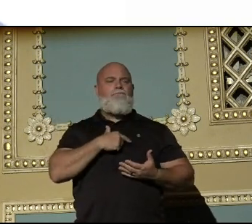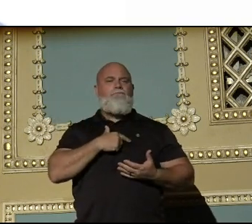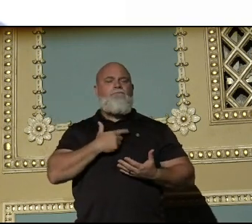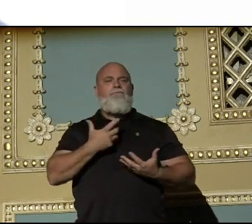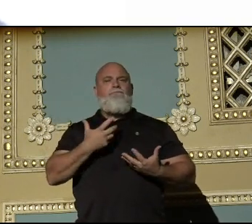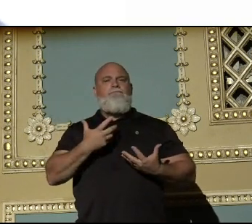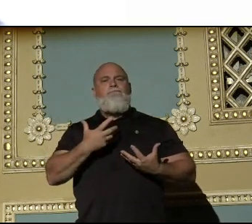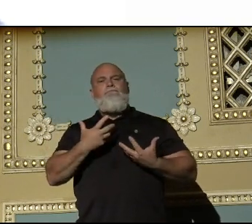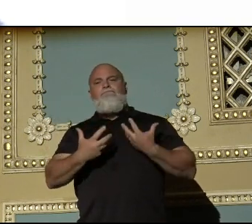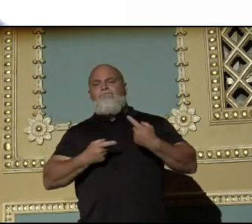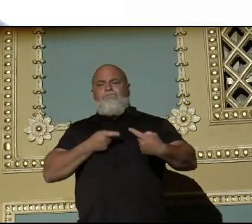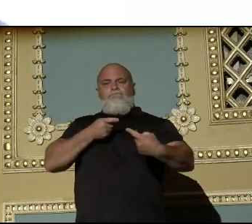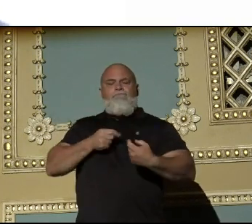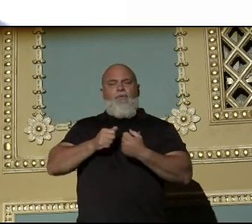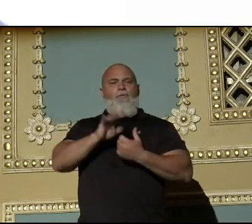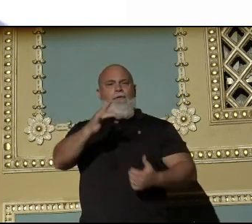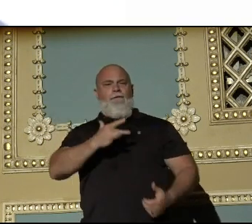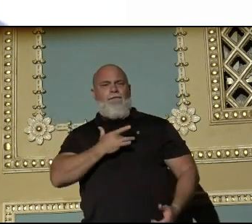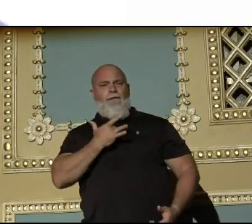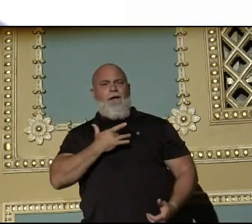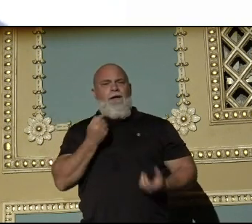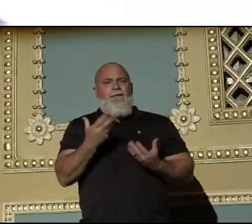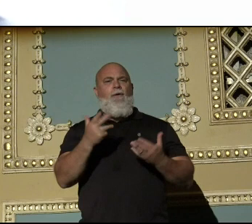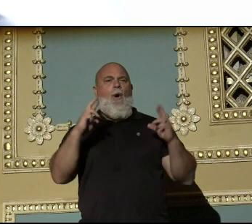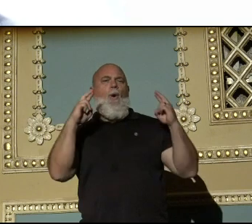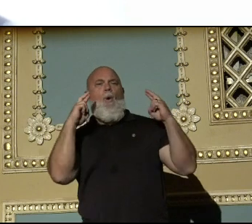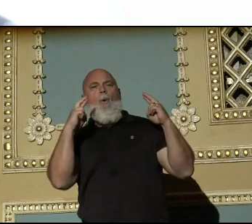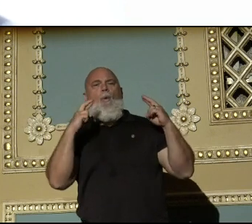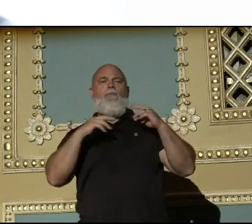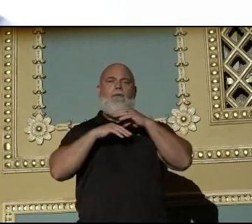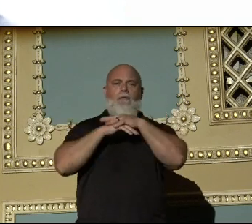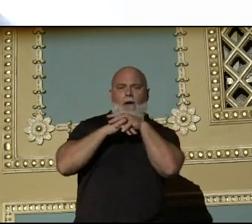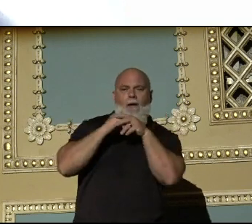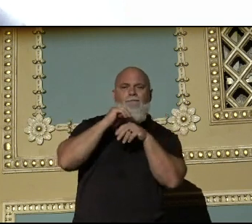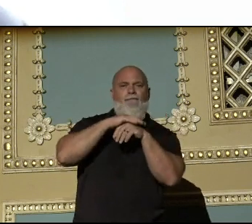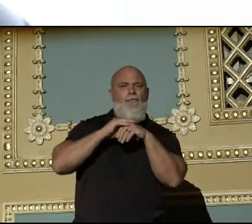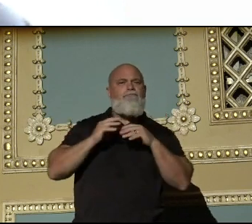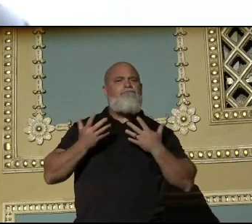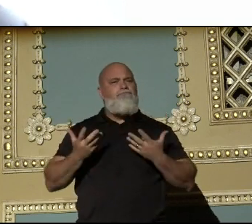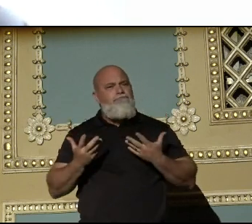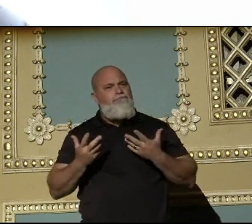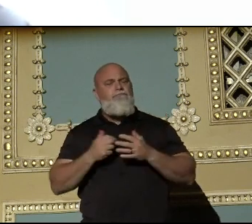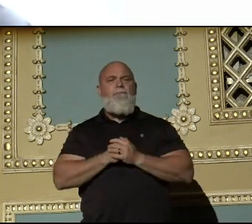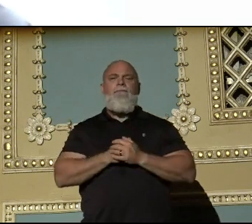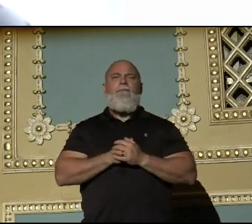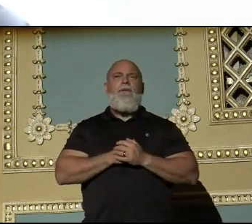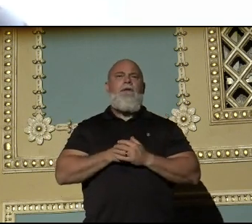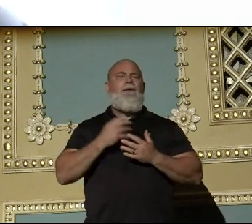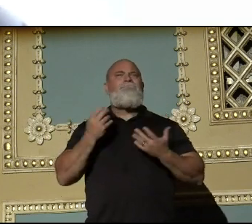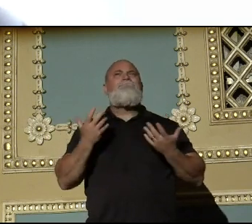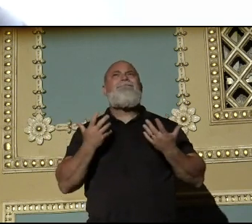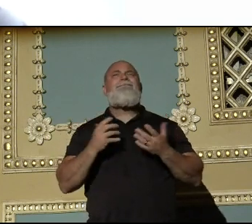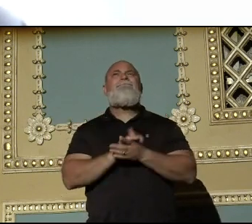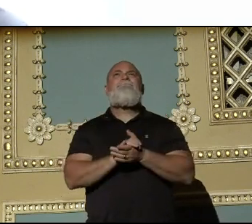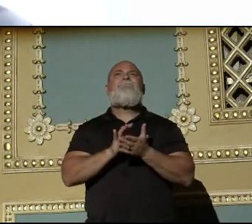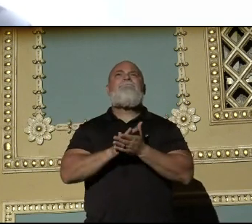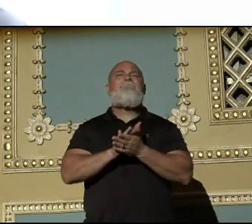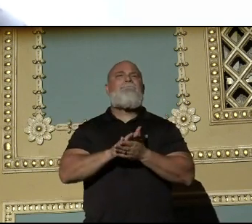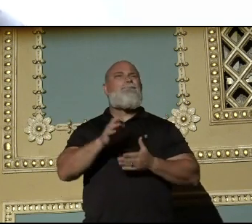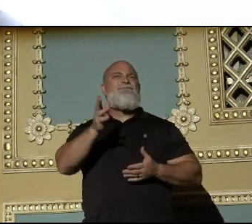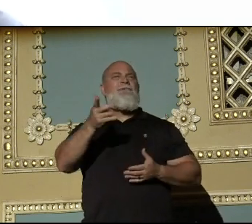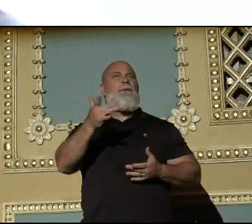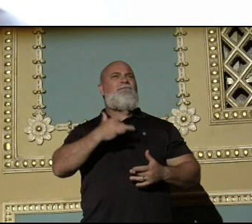what's going on. They give us hope and comfort and a sense of